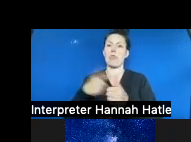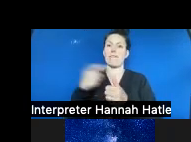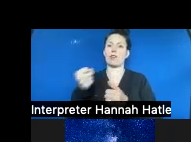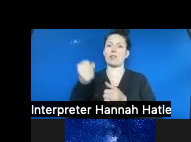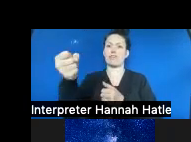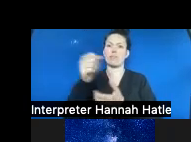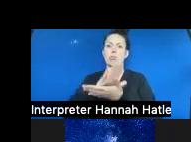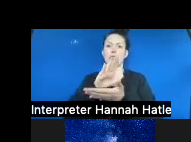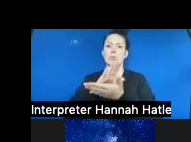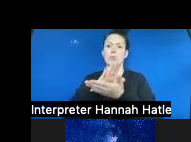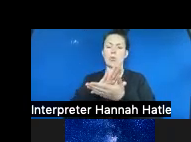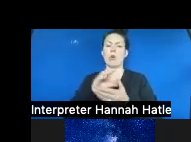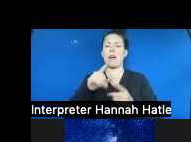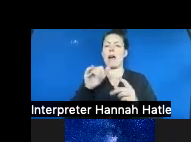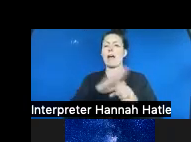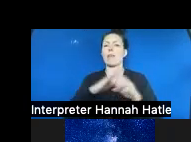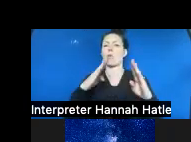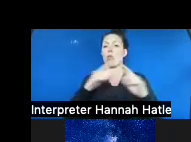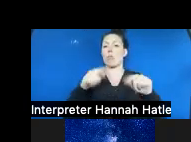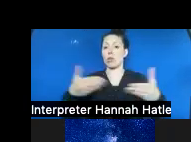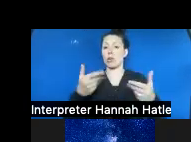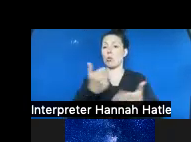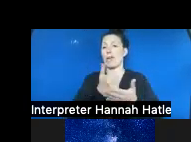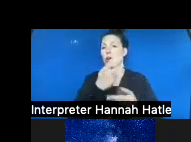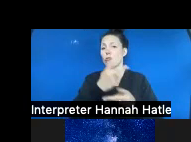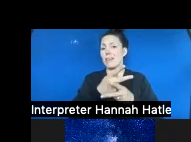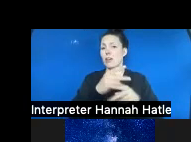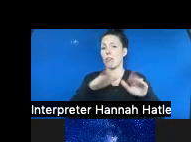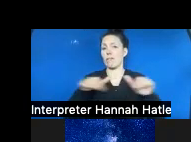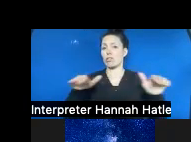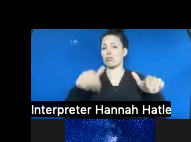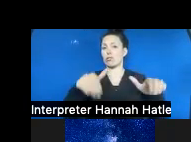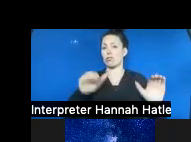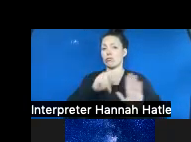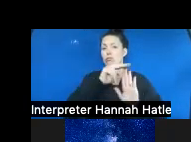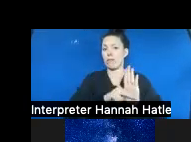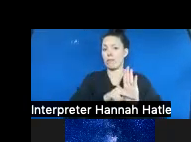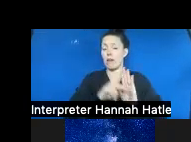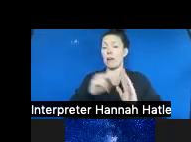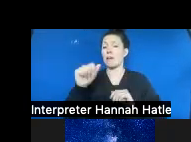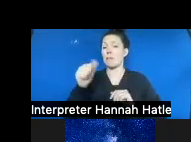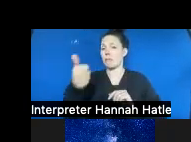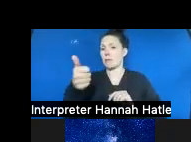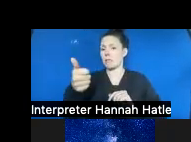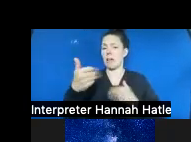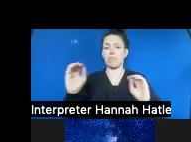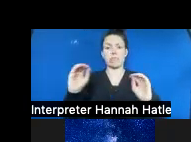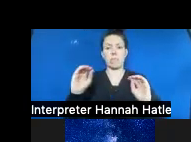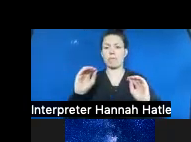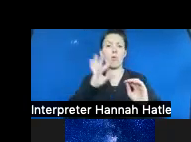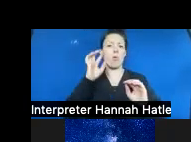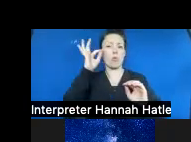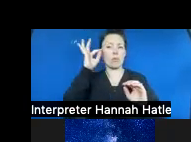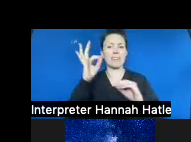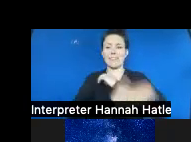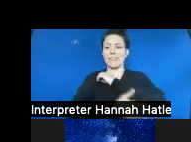local community here in Pennsylvania, we take care of the children's grave sites. Pennsylvania itself does not have any Indian country, not